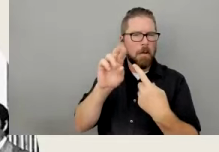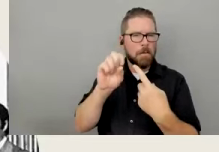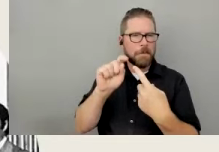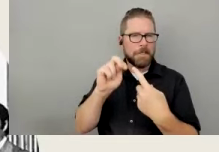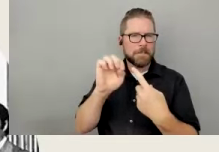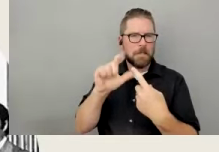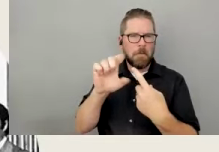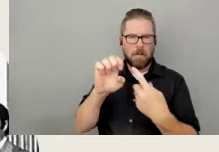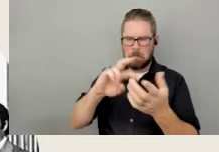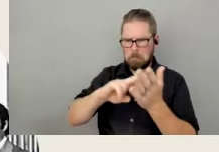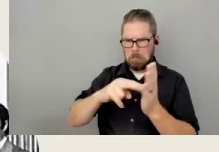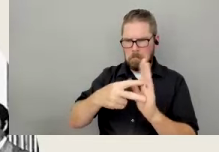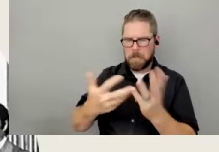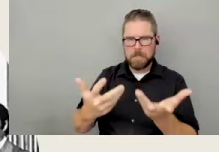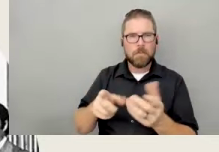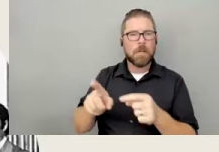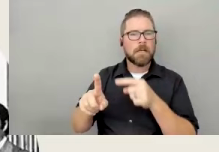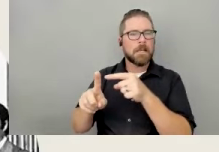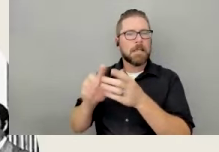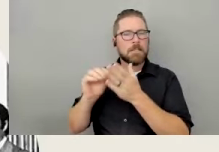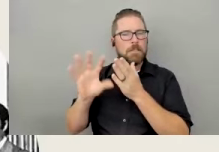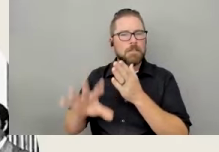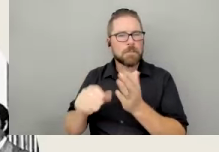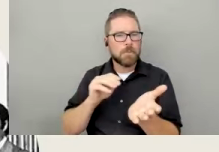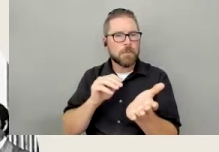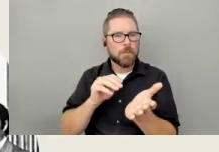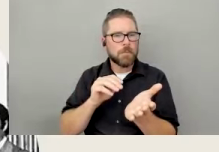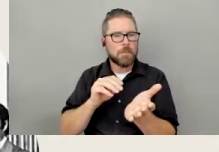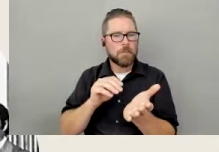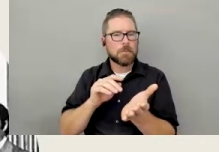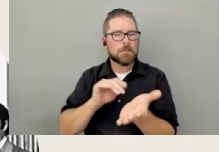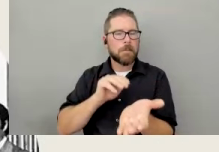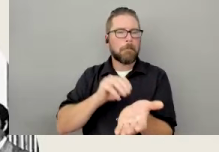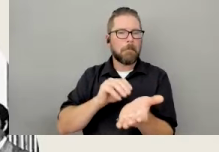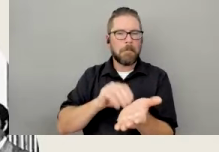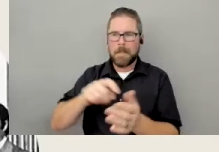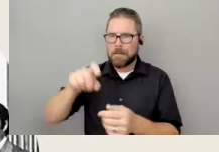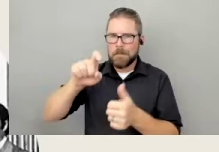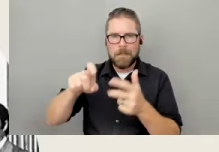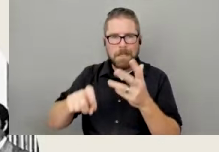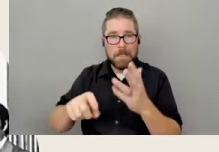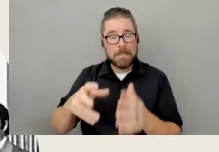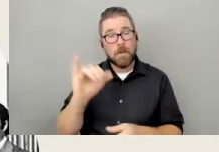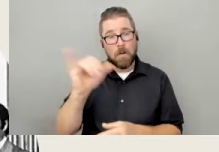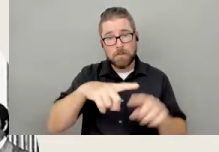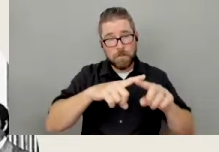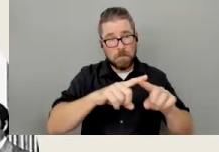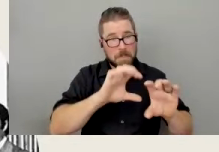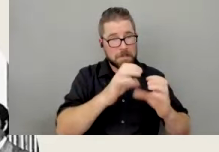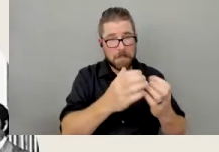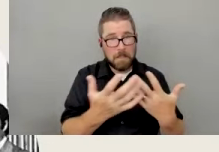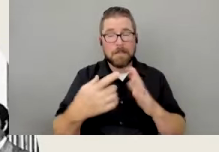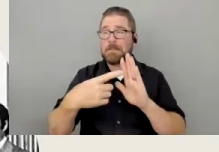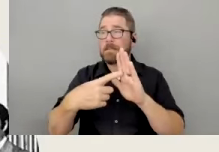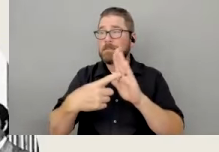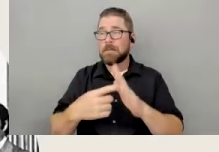student's medical needs and also the course at hand as well. So, if a student, discloses to you